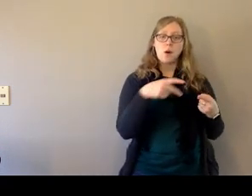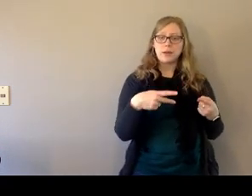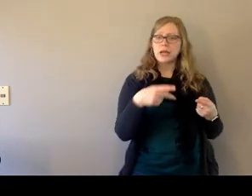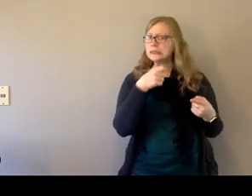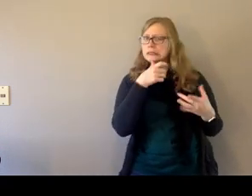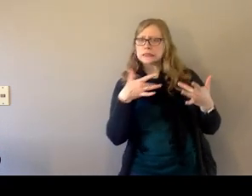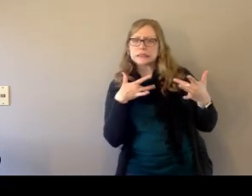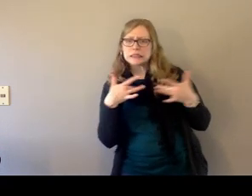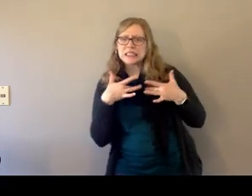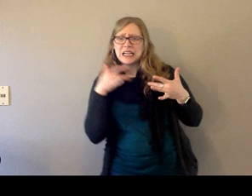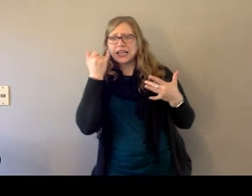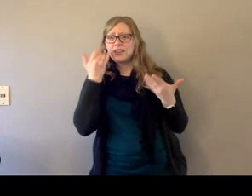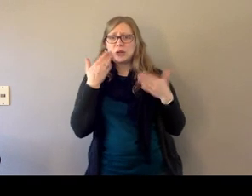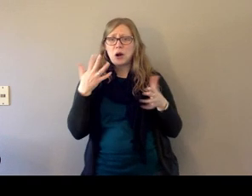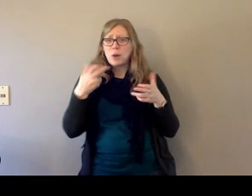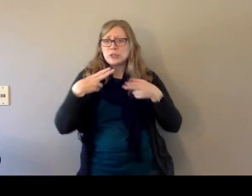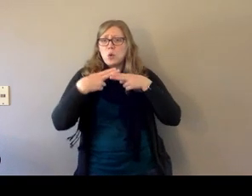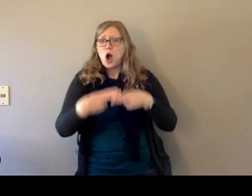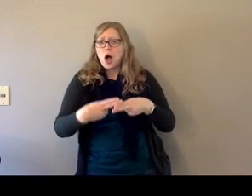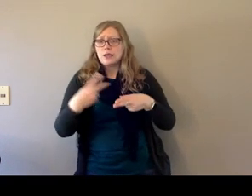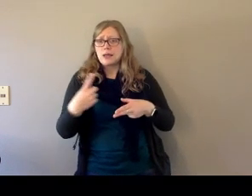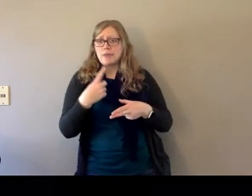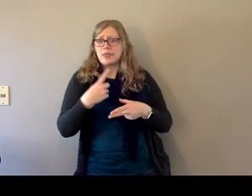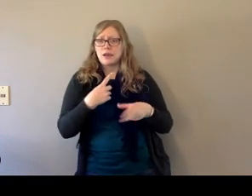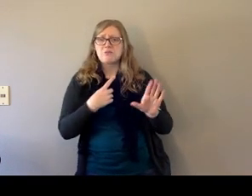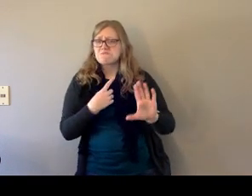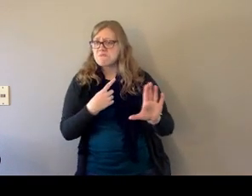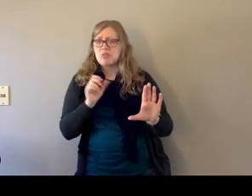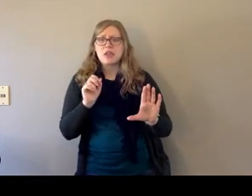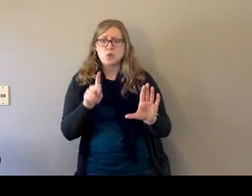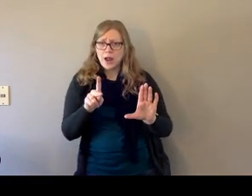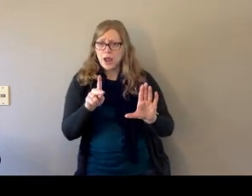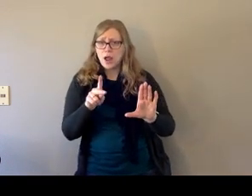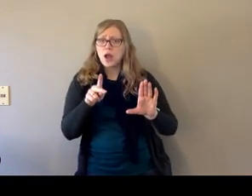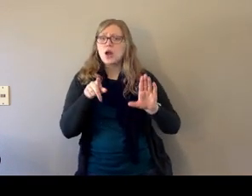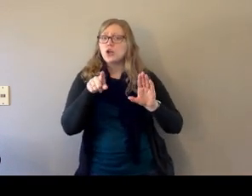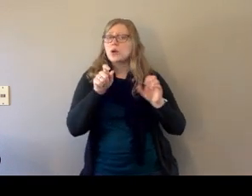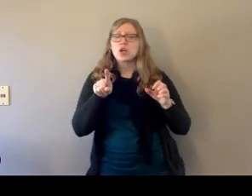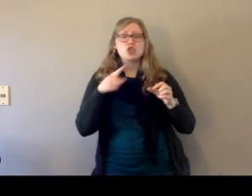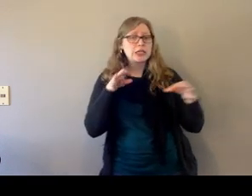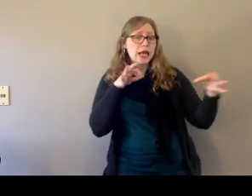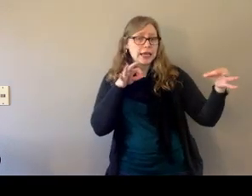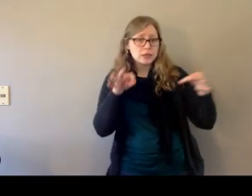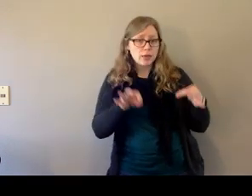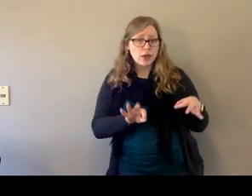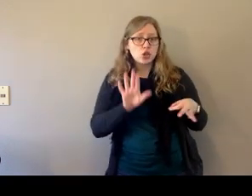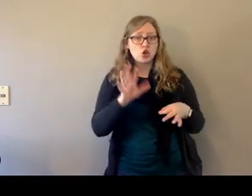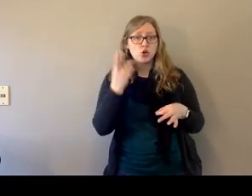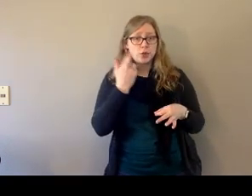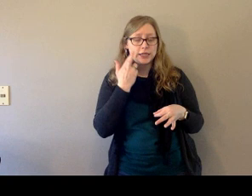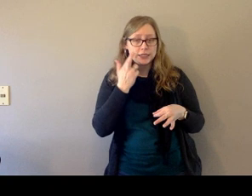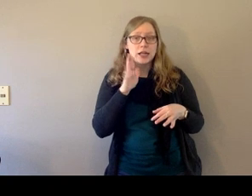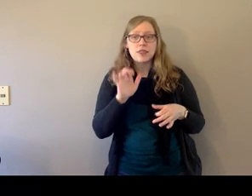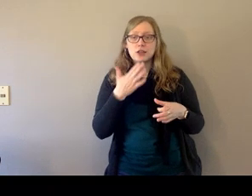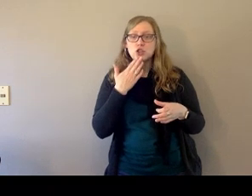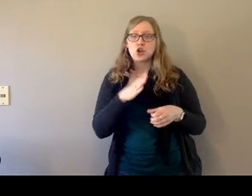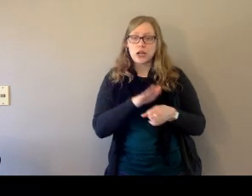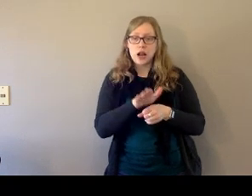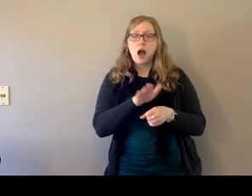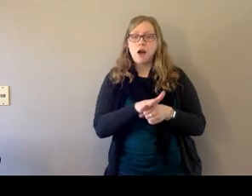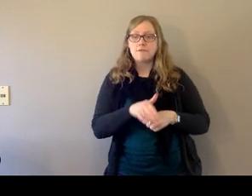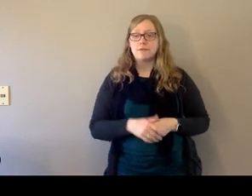the the names for things. You can just explain your reasoning, and that's good